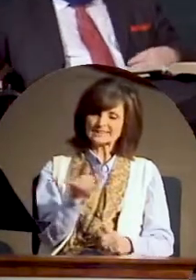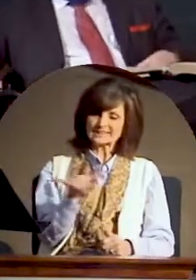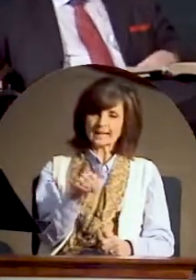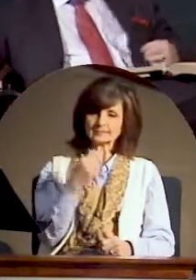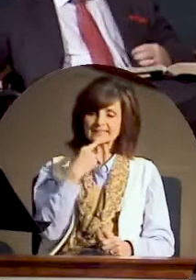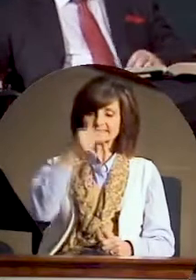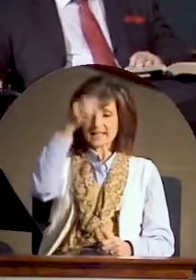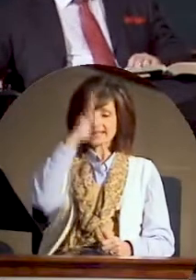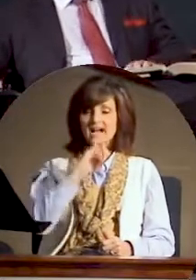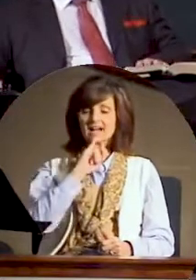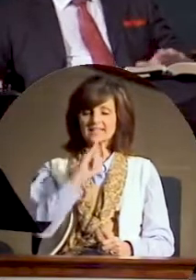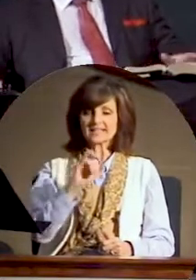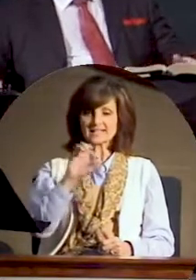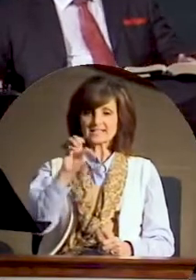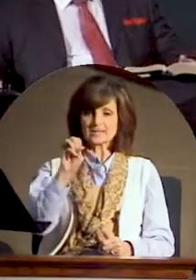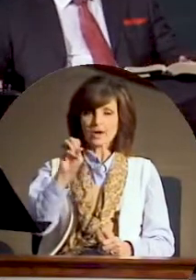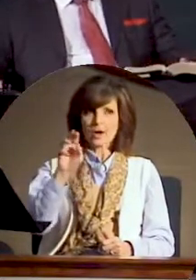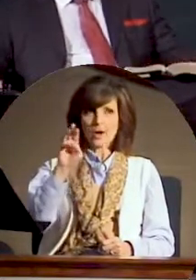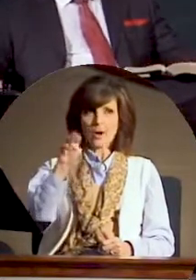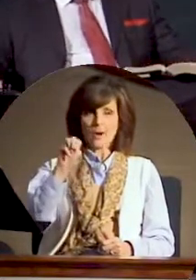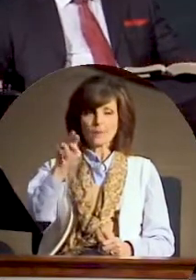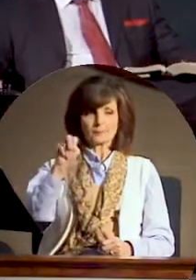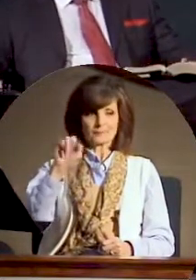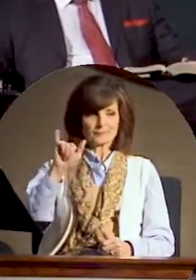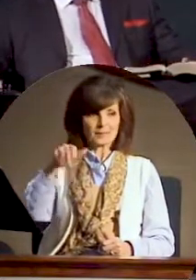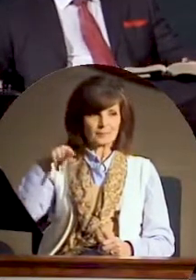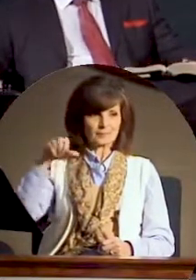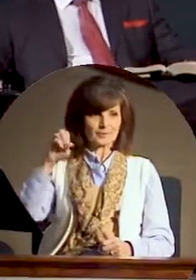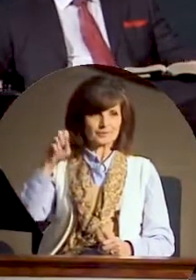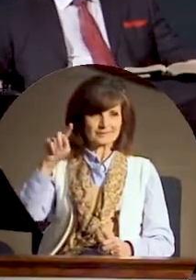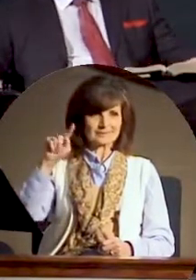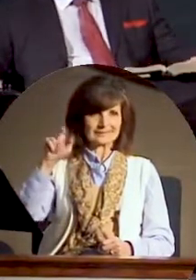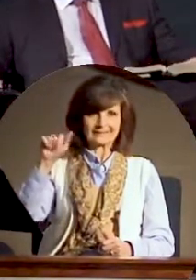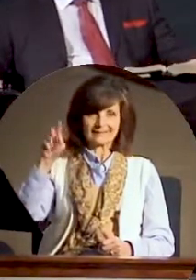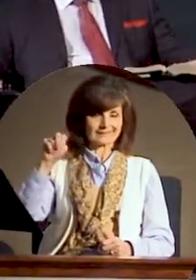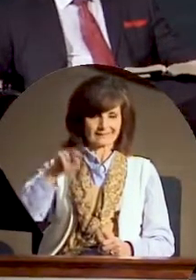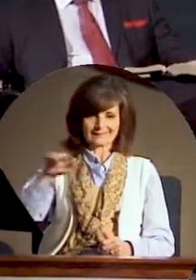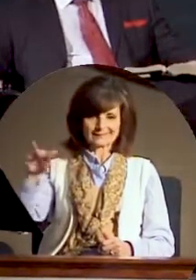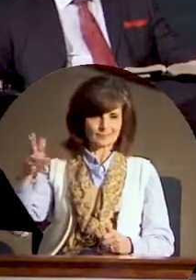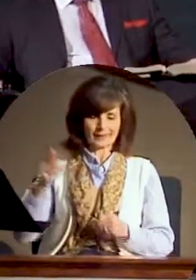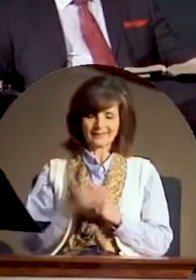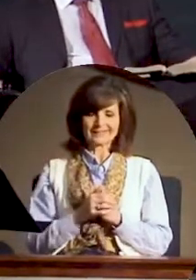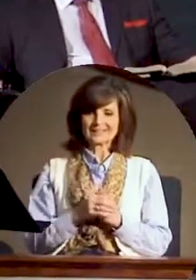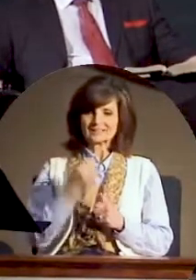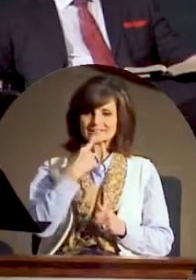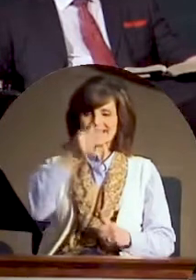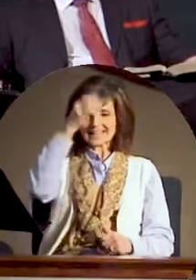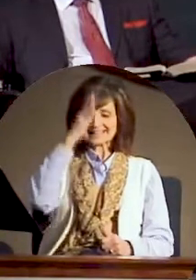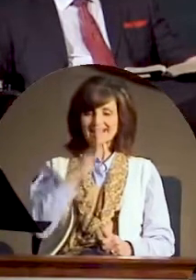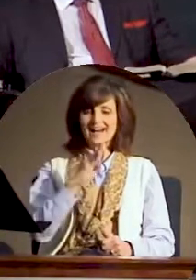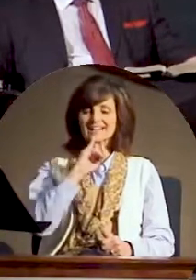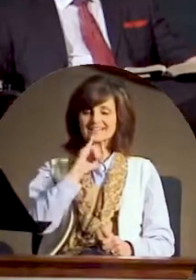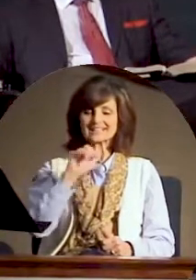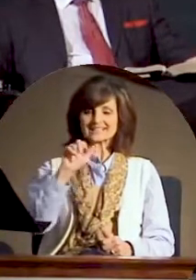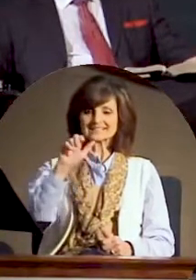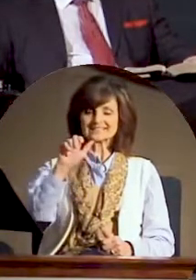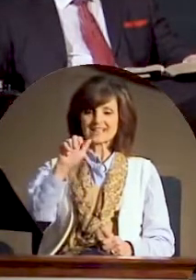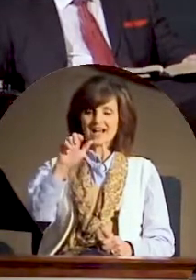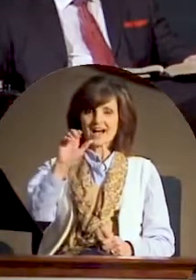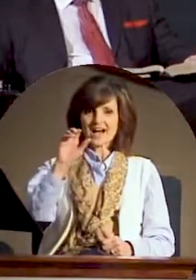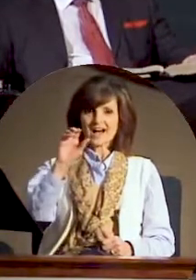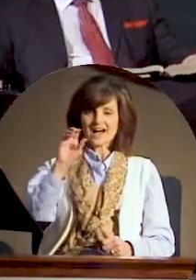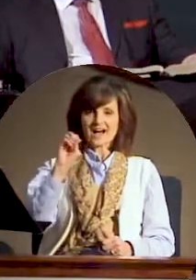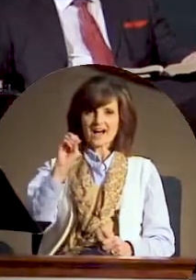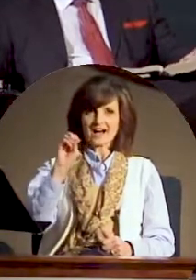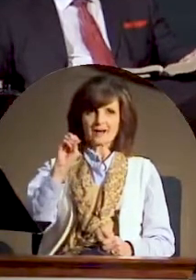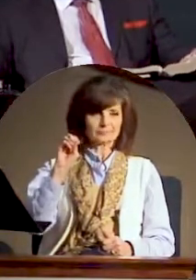is omnipotent. That simply means He's all-powerful. He's omnipotent. We say God is omnipresent. Oh, that simply